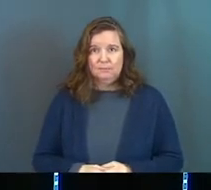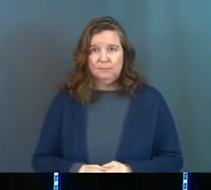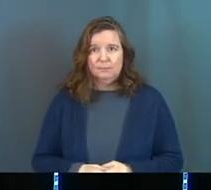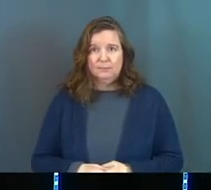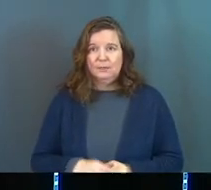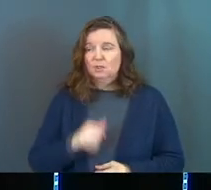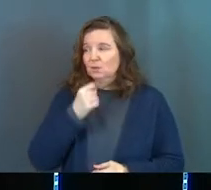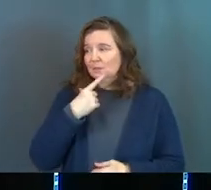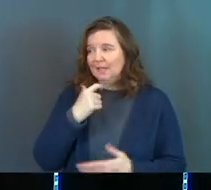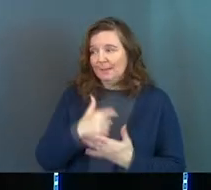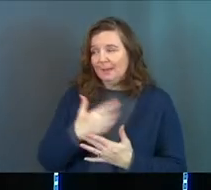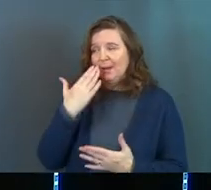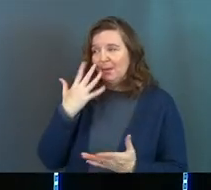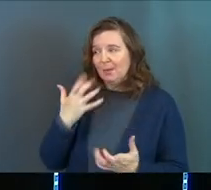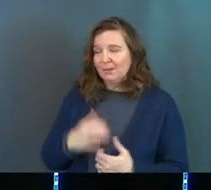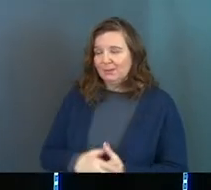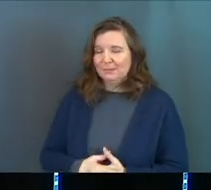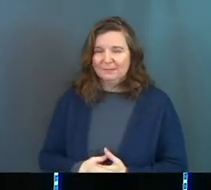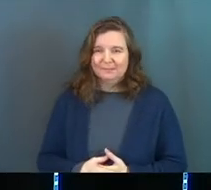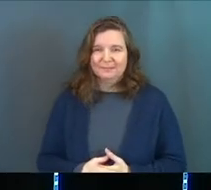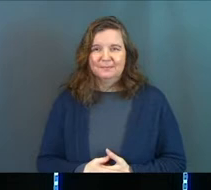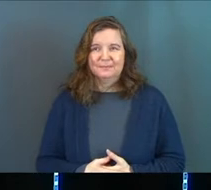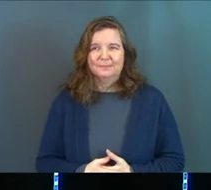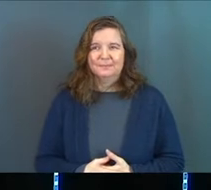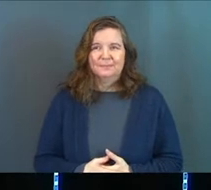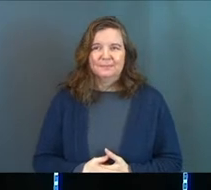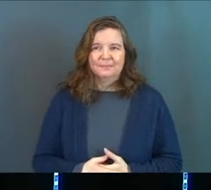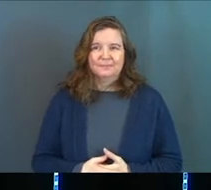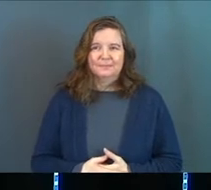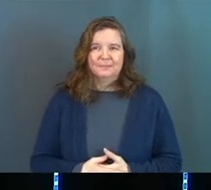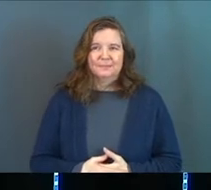Don't say amen. I know you want to.